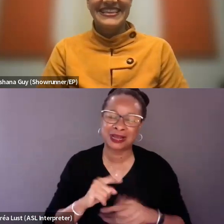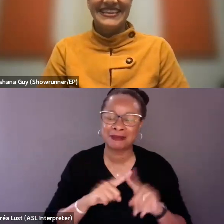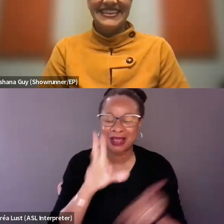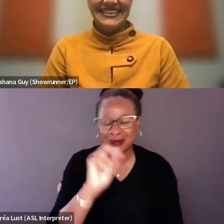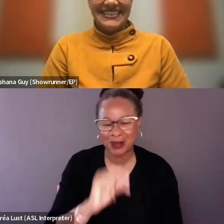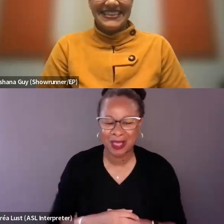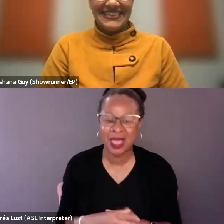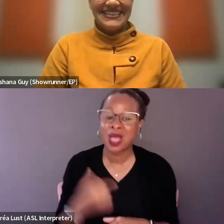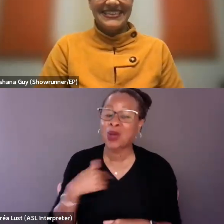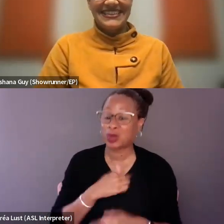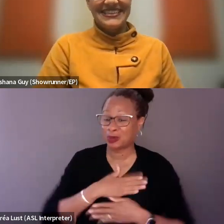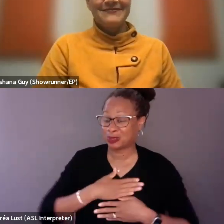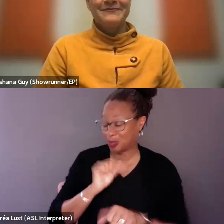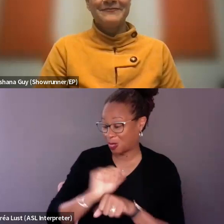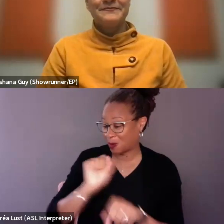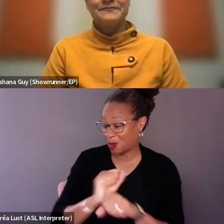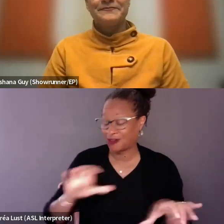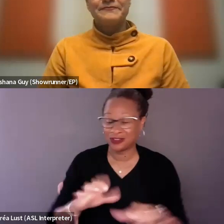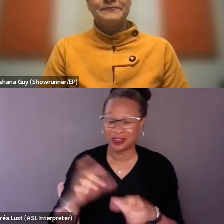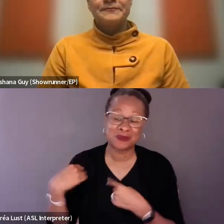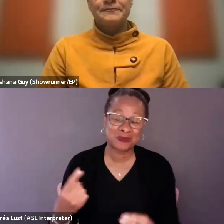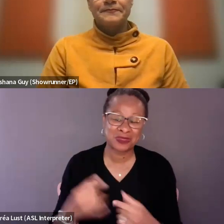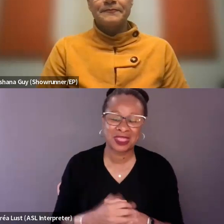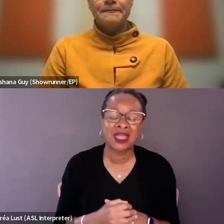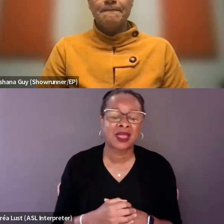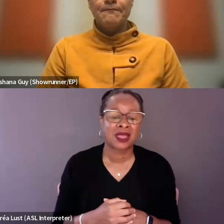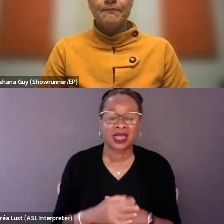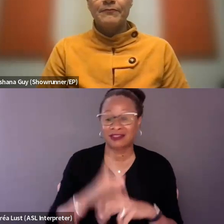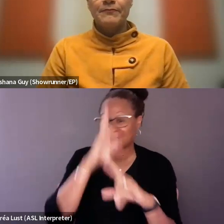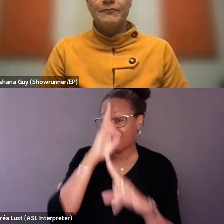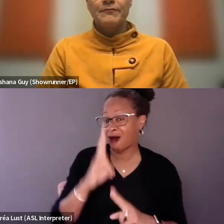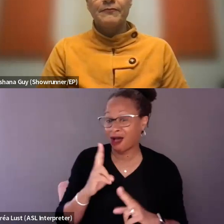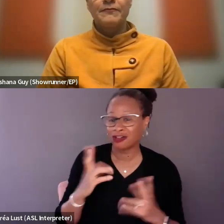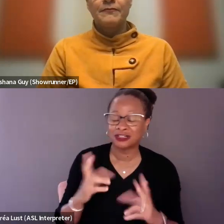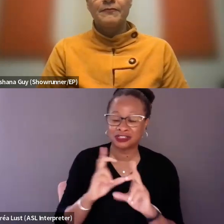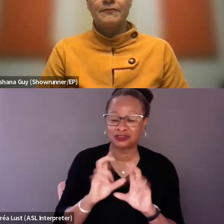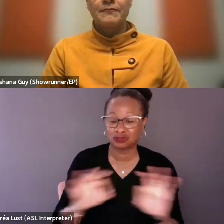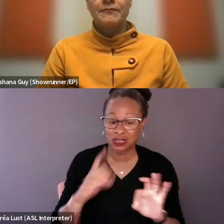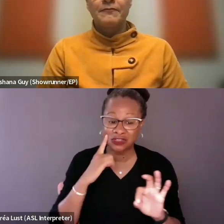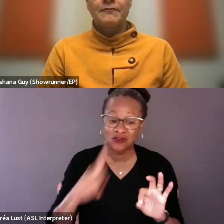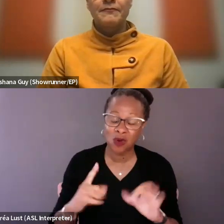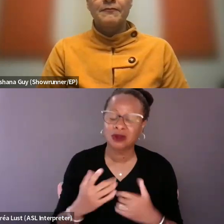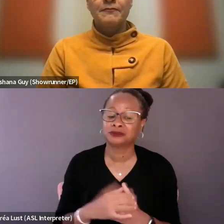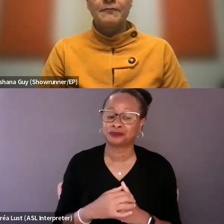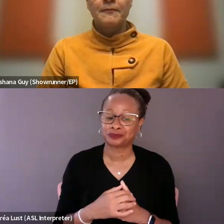We appreciate the work, and what this honorary degree was bestowed for is